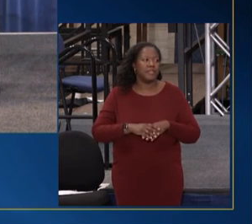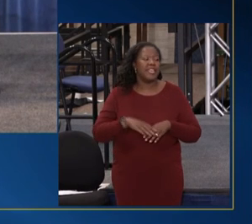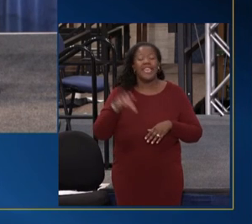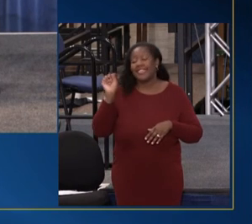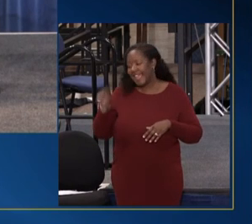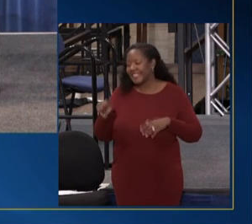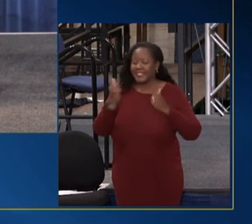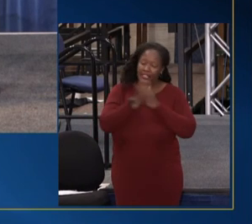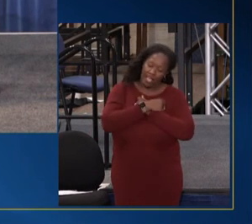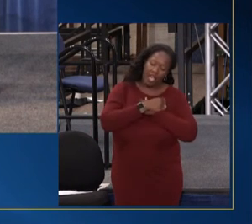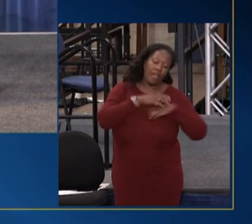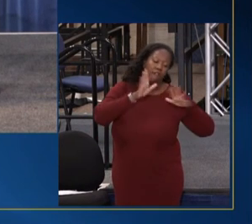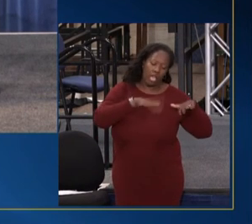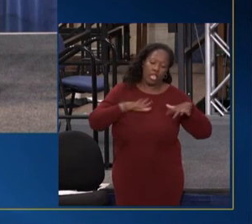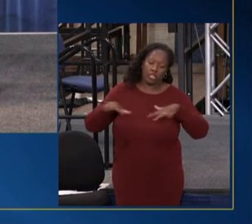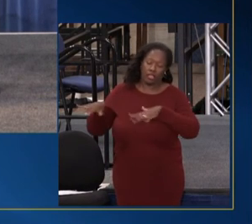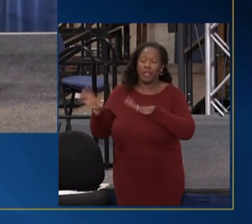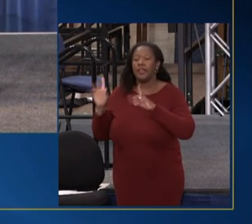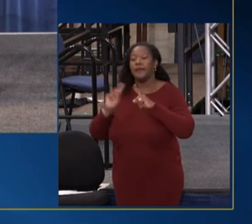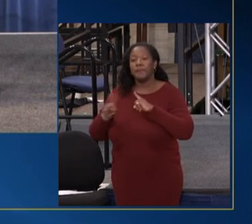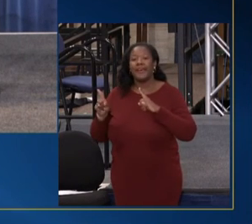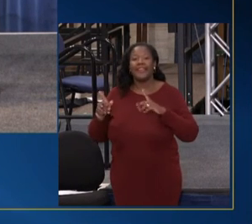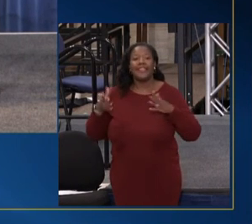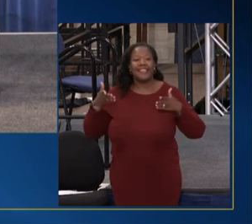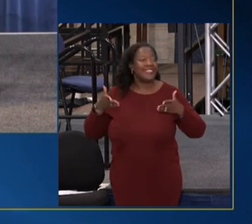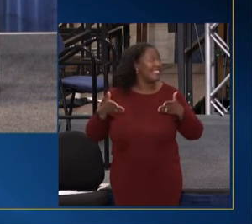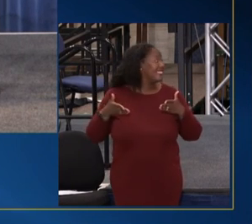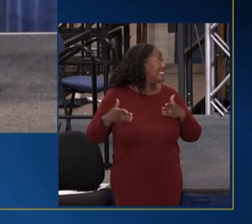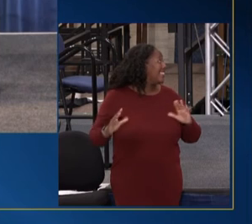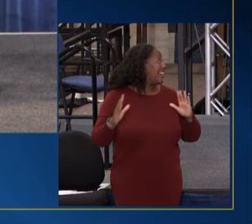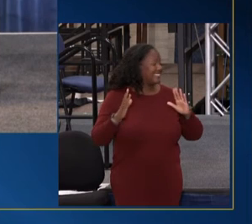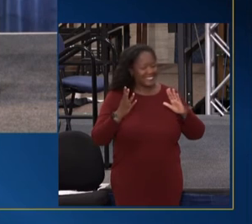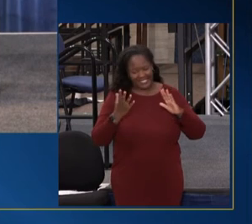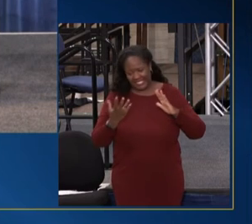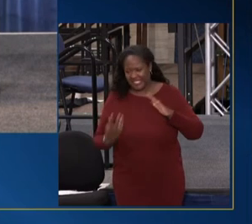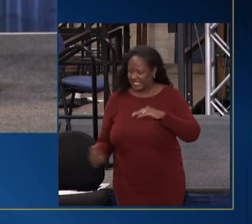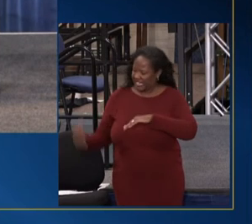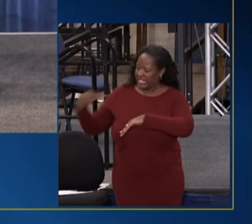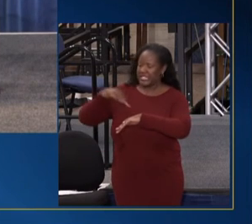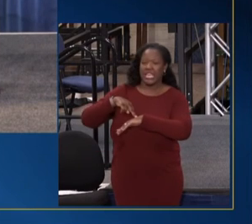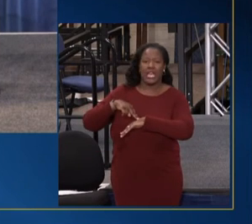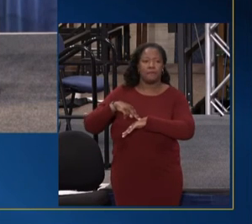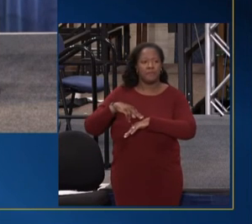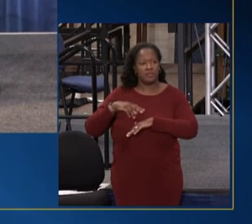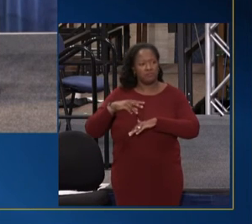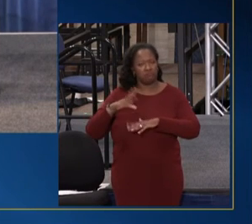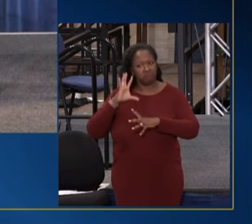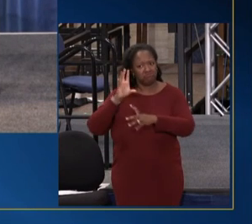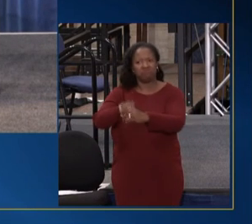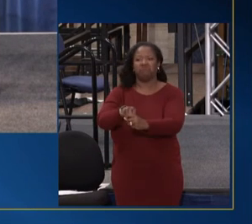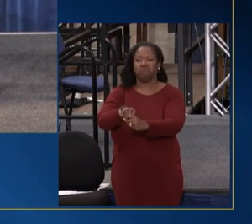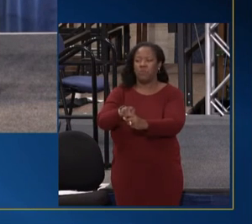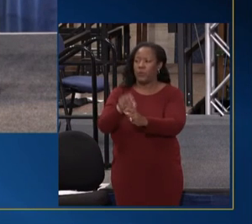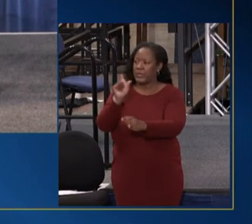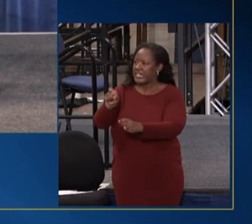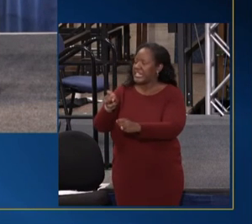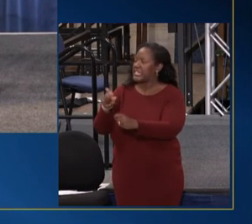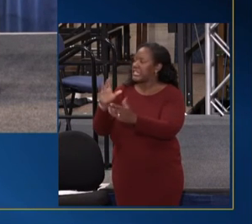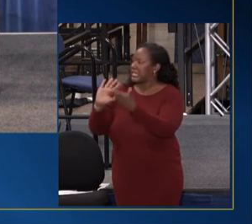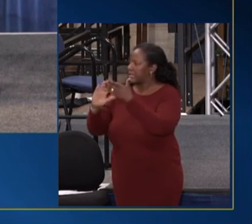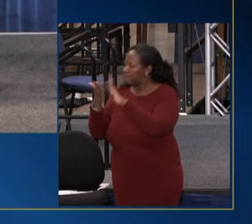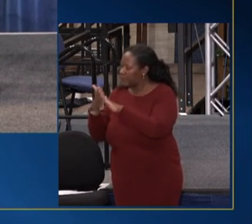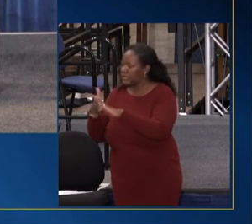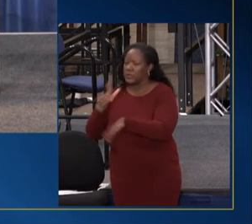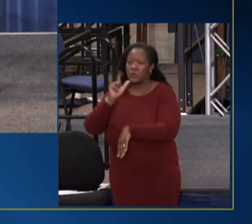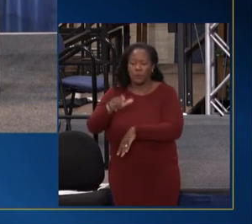la, la, la, but also, like, let's stand up, right? Like, we need everyone in the room, we need the community, we need our allies, and